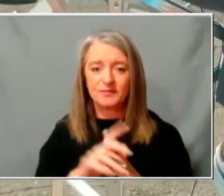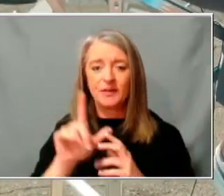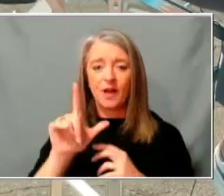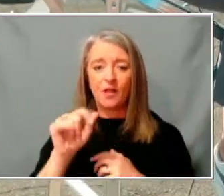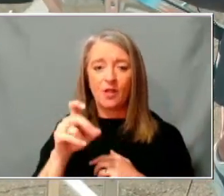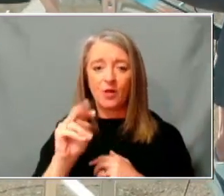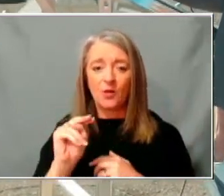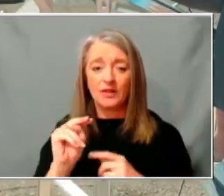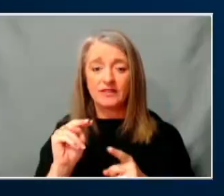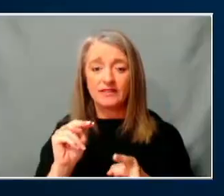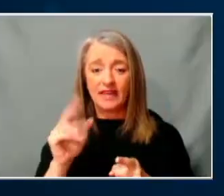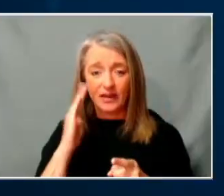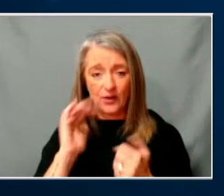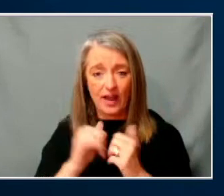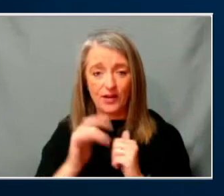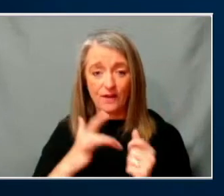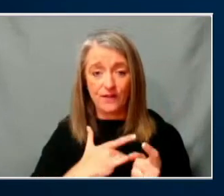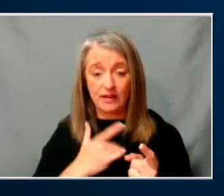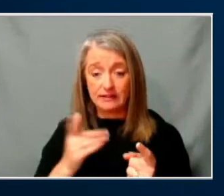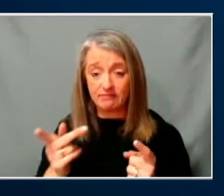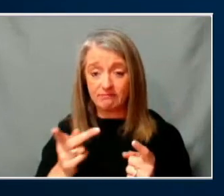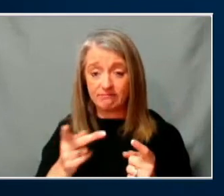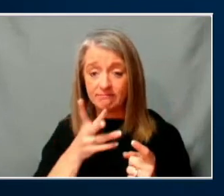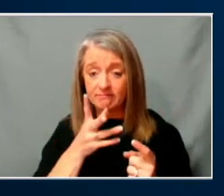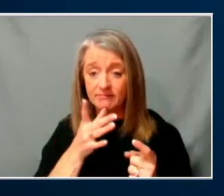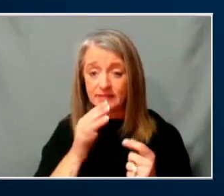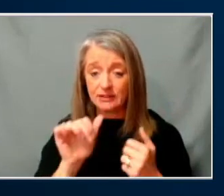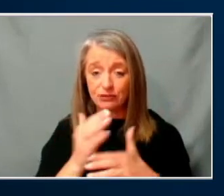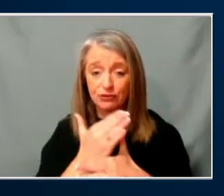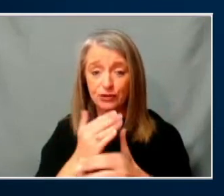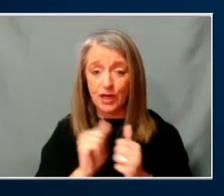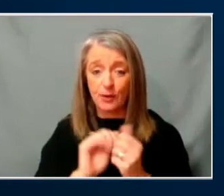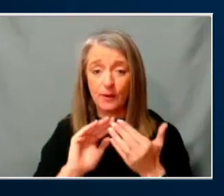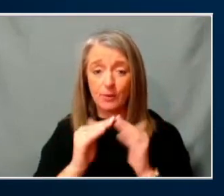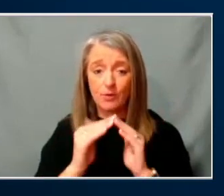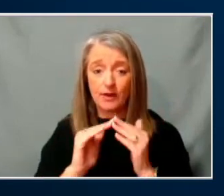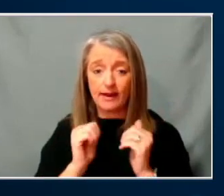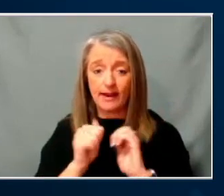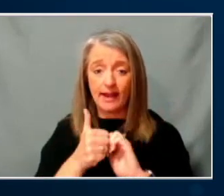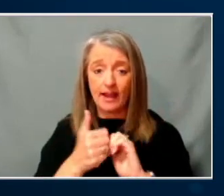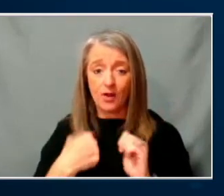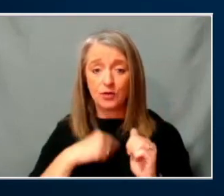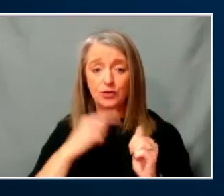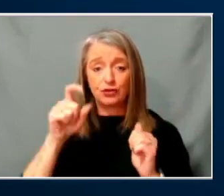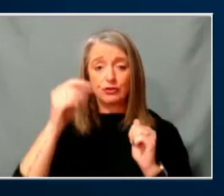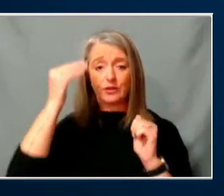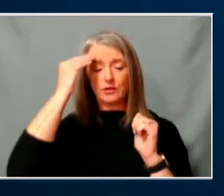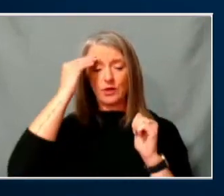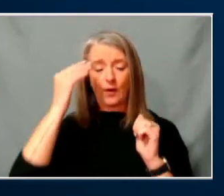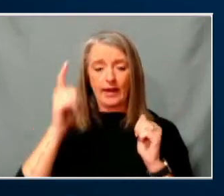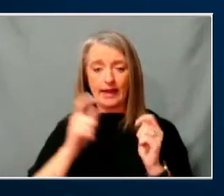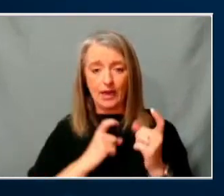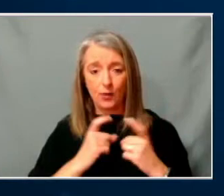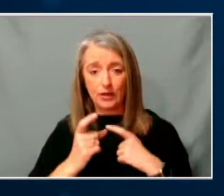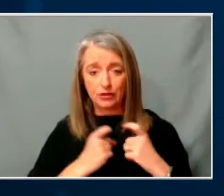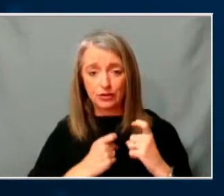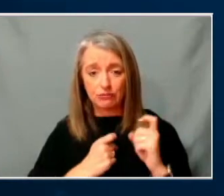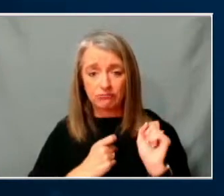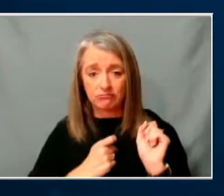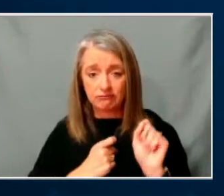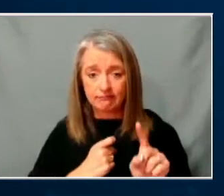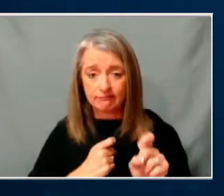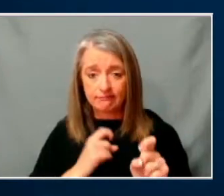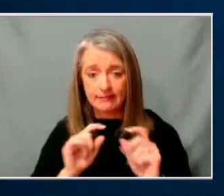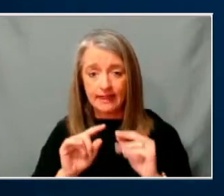felt. Just your final thoughts as a mother, and what can you share with our community on what we should know and maybe the questions we should be asking when it comes to our